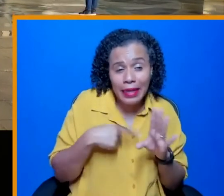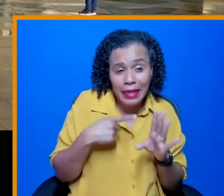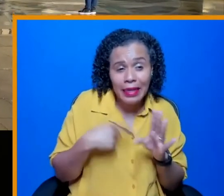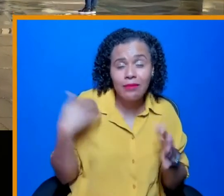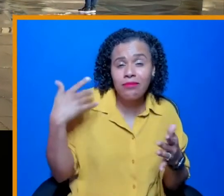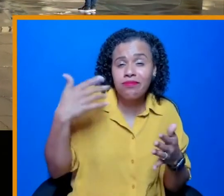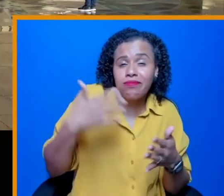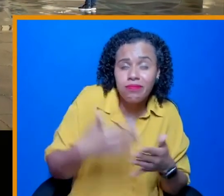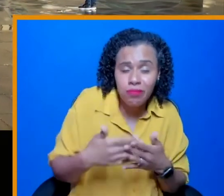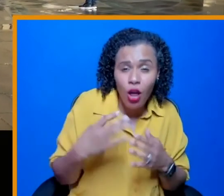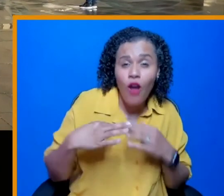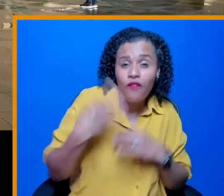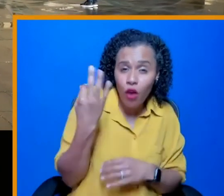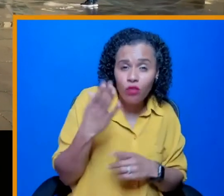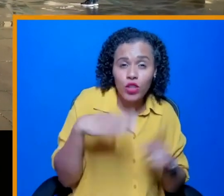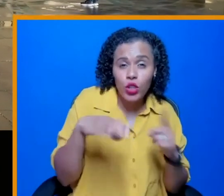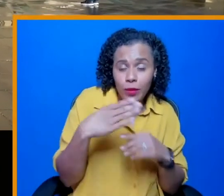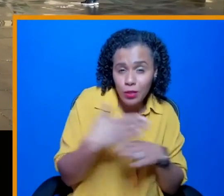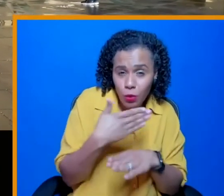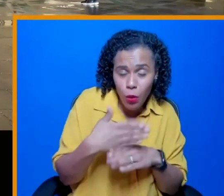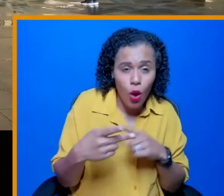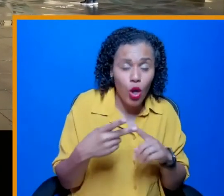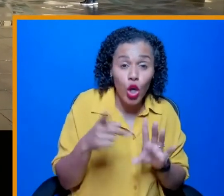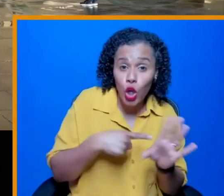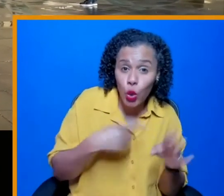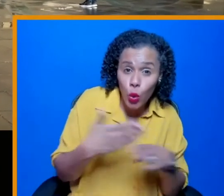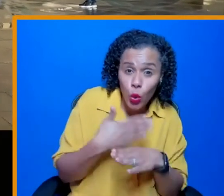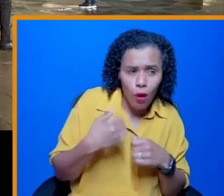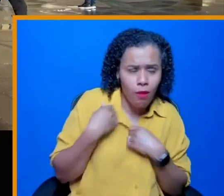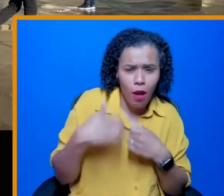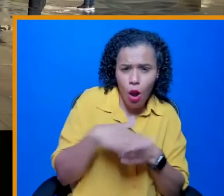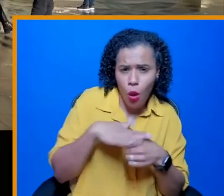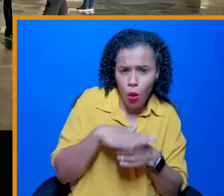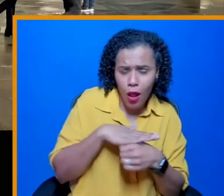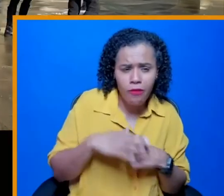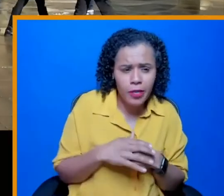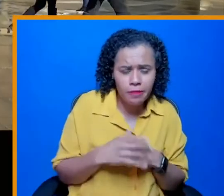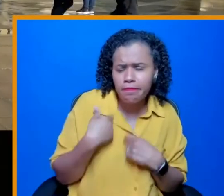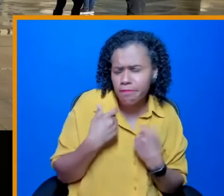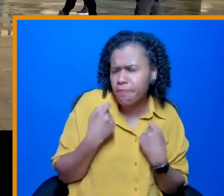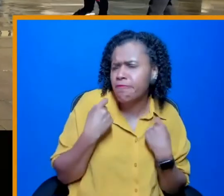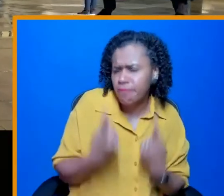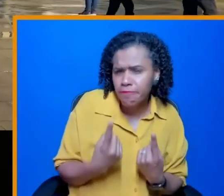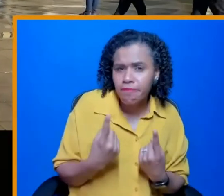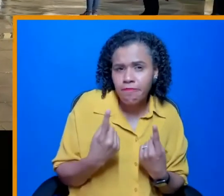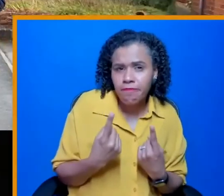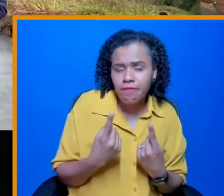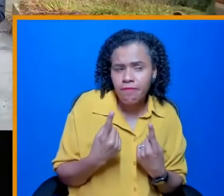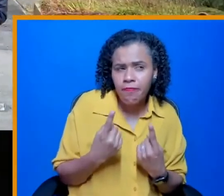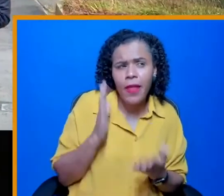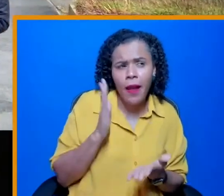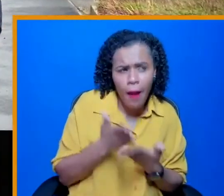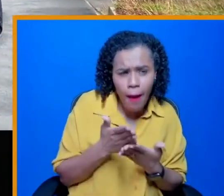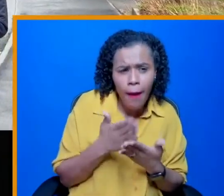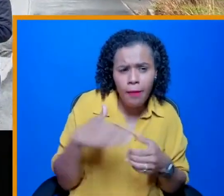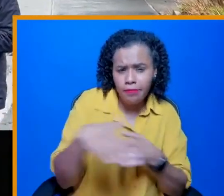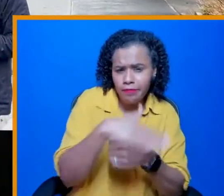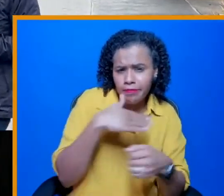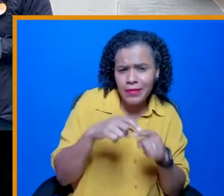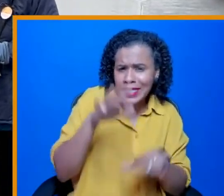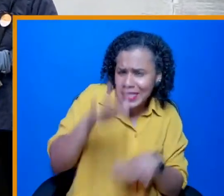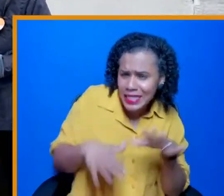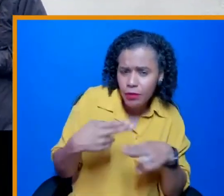doing voluntary community work and youth work in my local area, I realised that actually in places like Sheffield